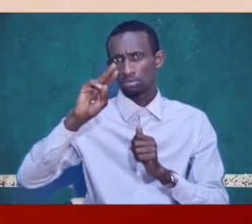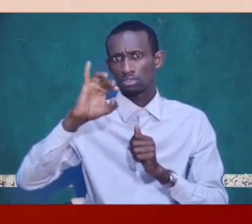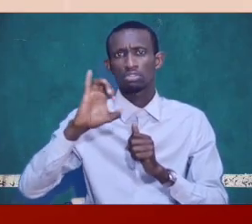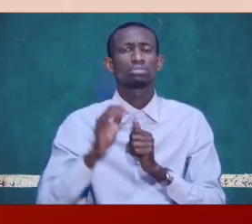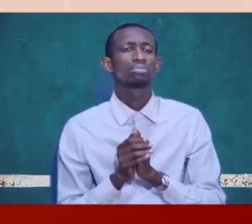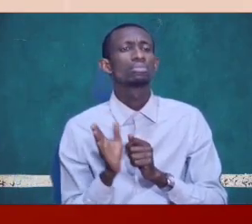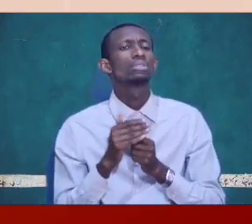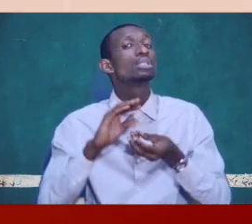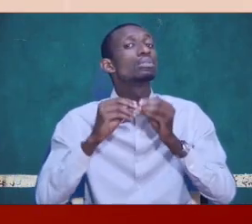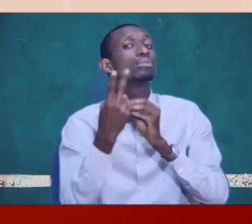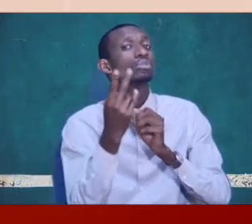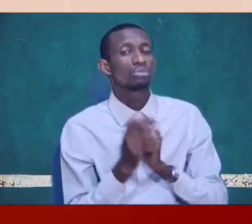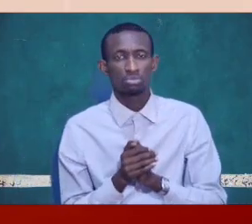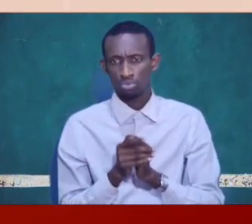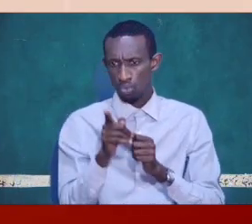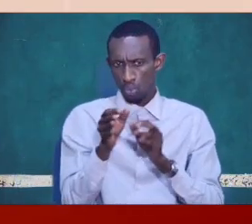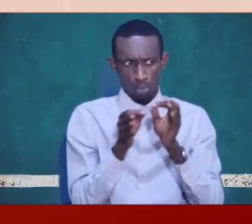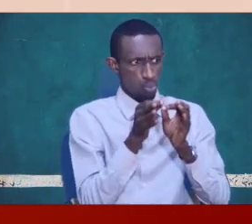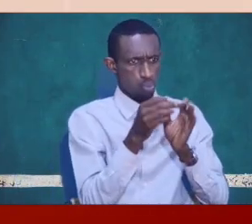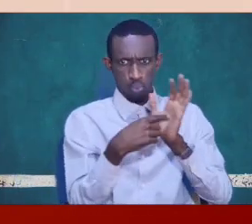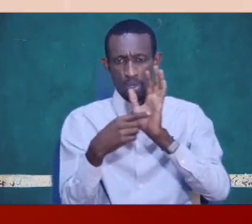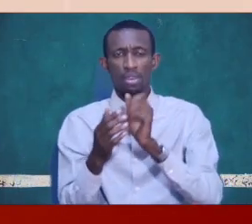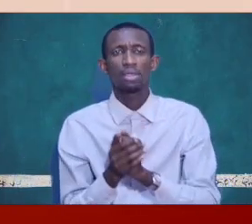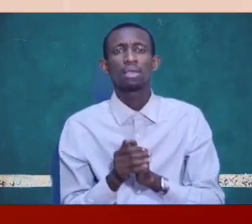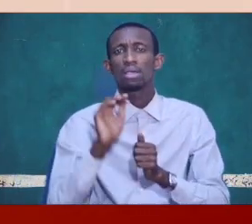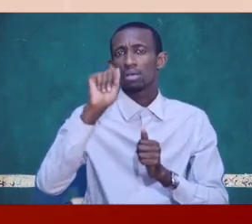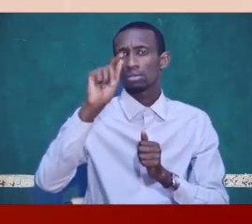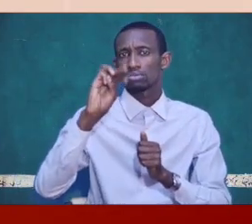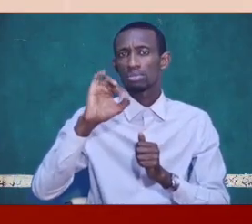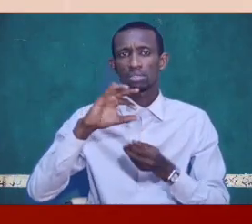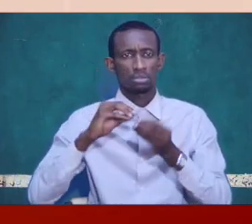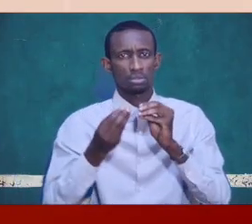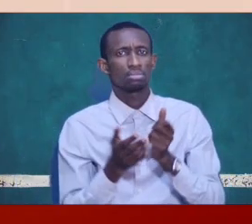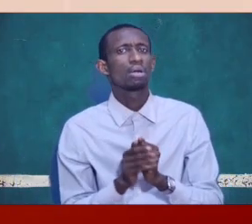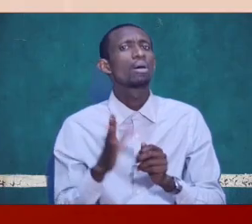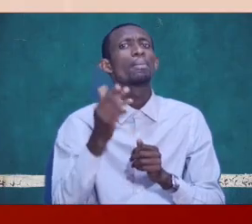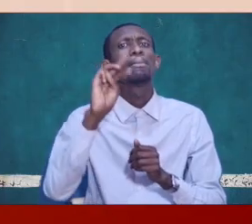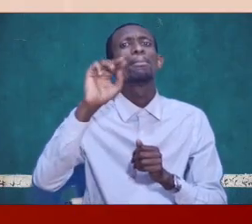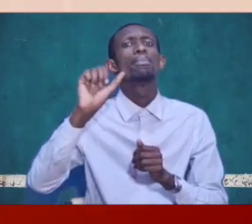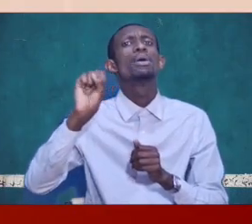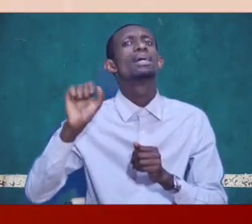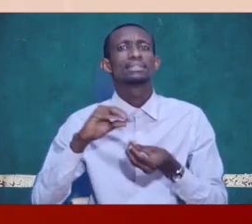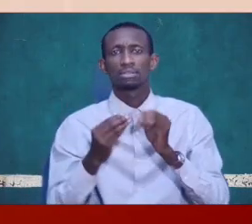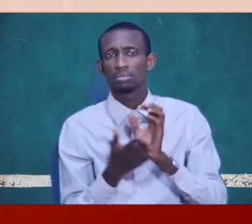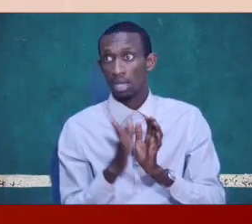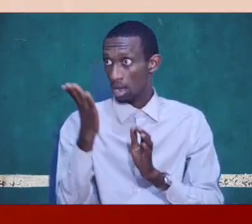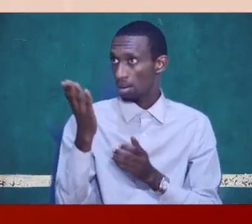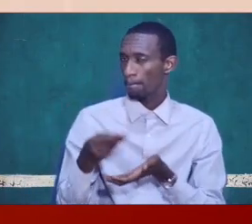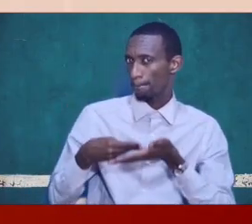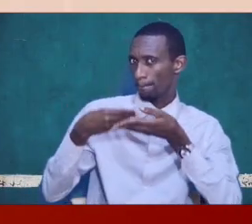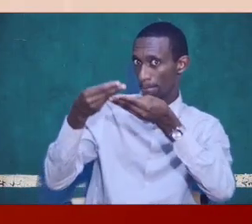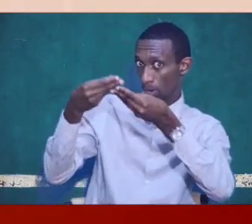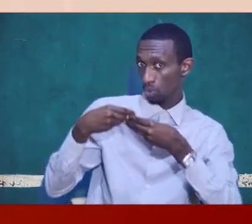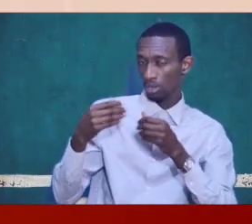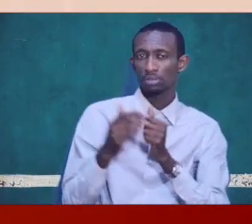also identify the atomic number, mass number, and the proton number. Here we have been given the neutrons